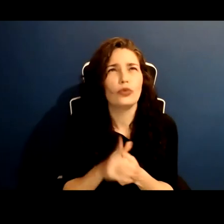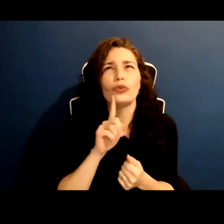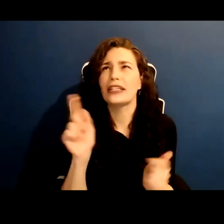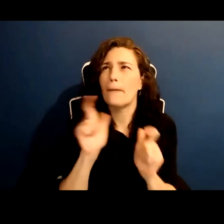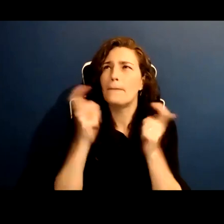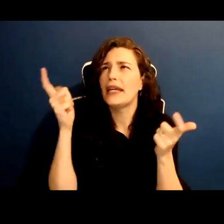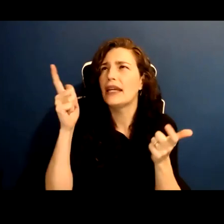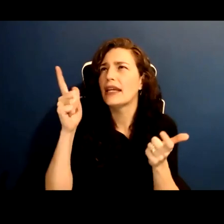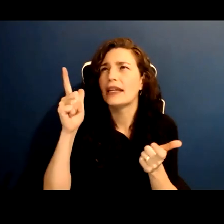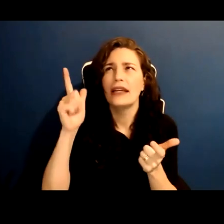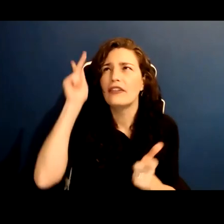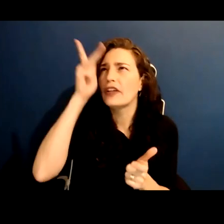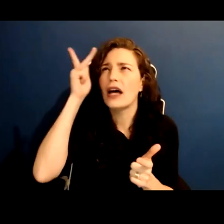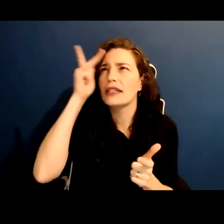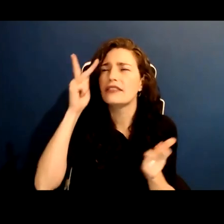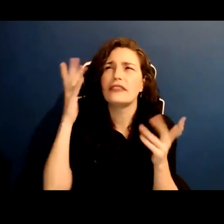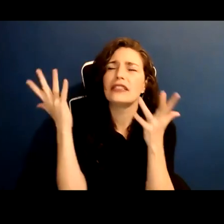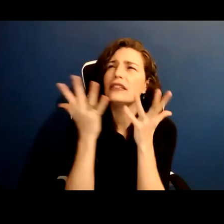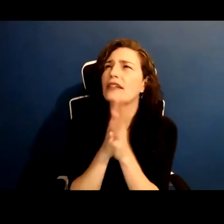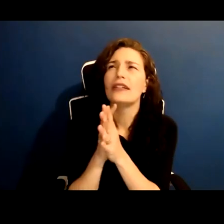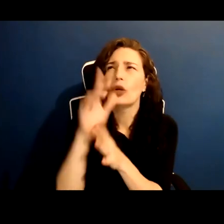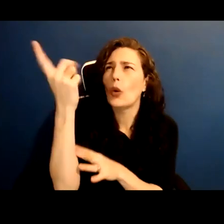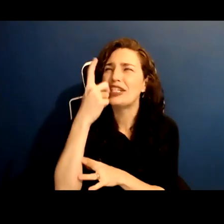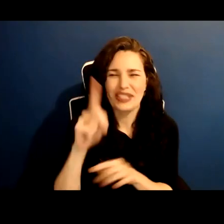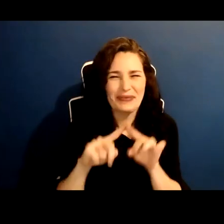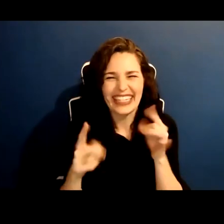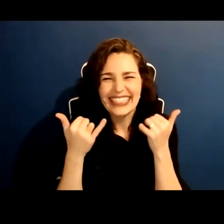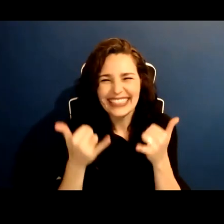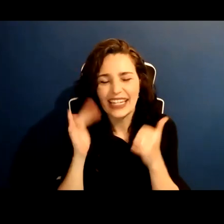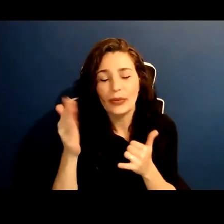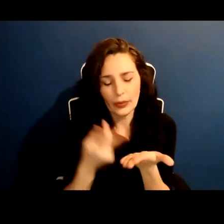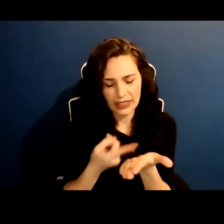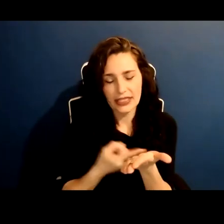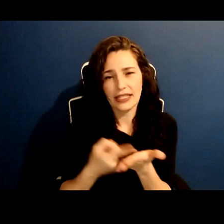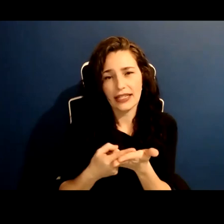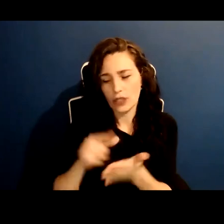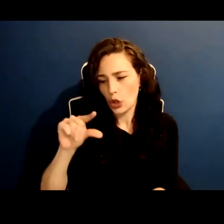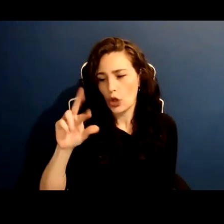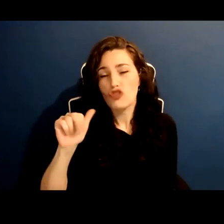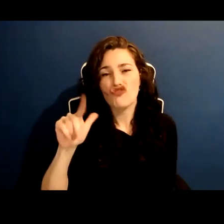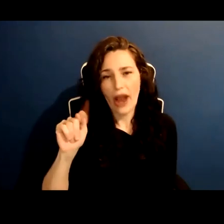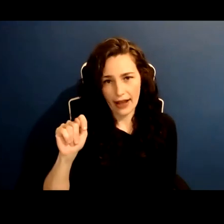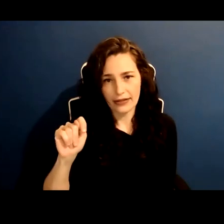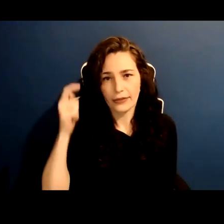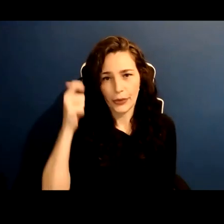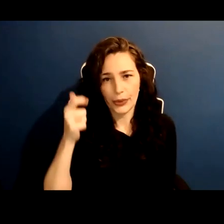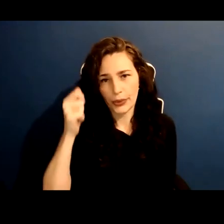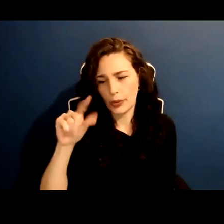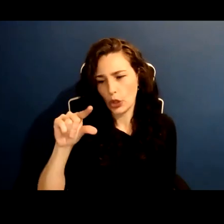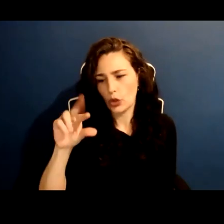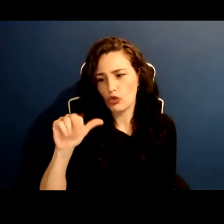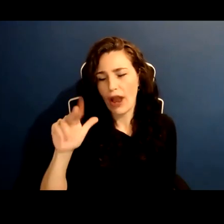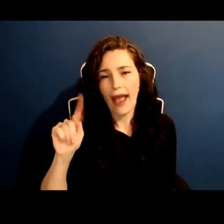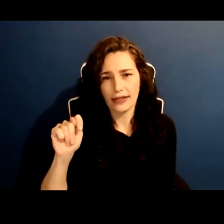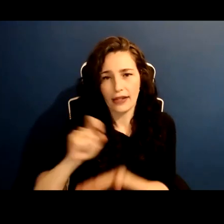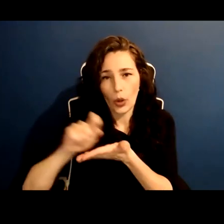question. Today, we are gonna be discussing grant writing. So if you don't want to be in the